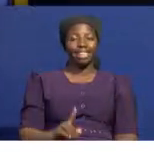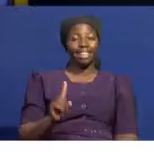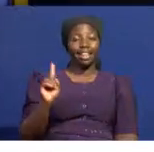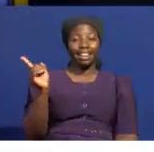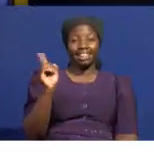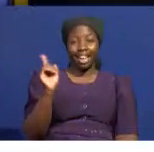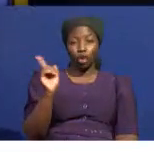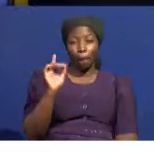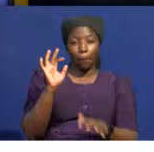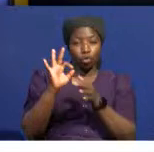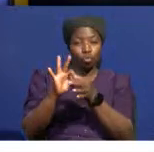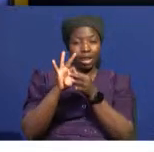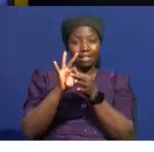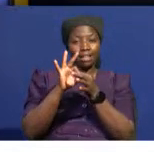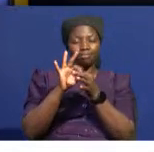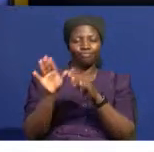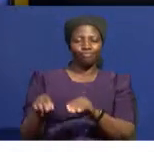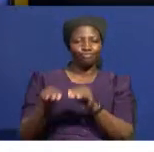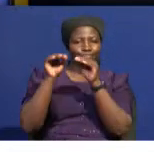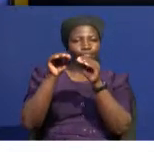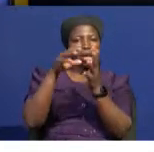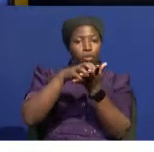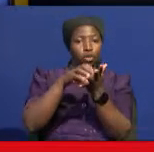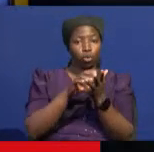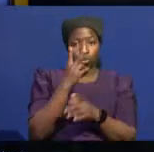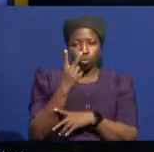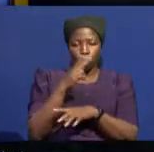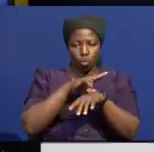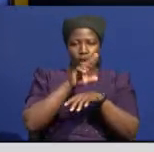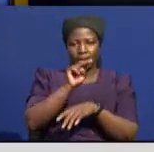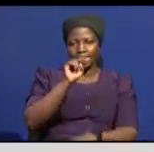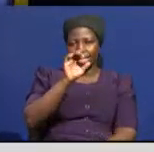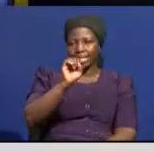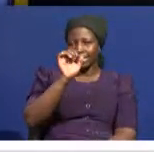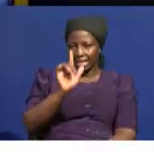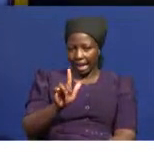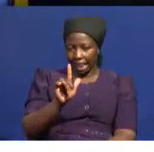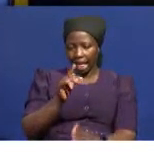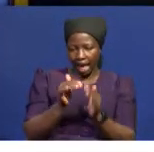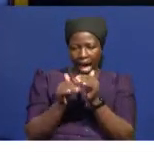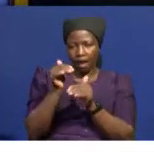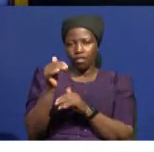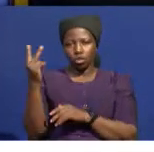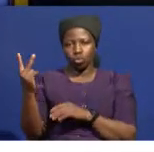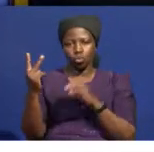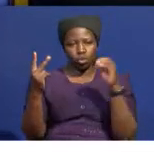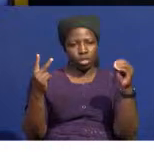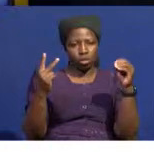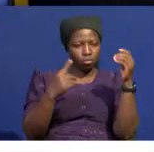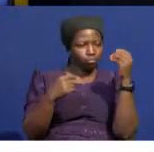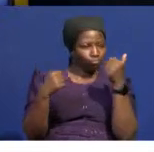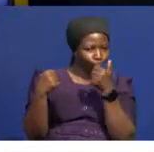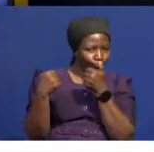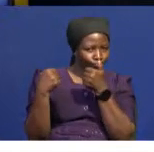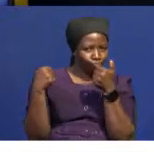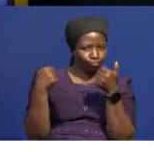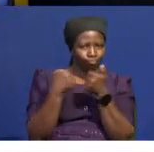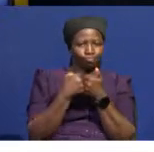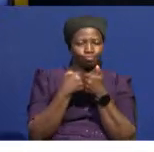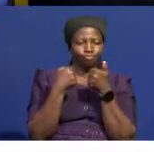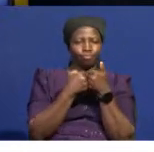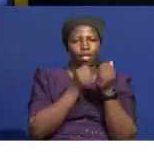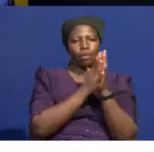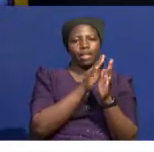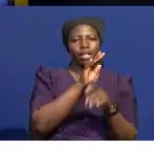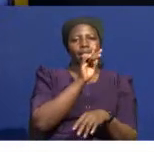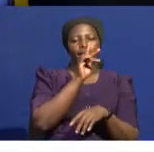Nairobi United moved to the second place of the National Super League table after a 2-0 win over Kibra Black Stars.